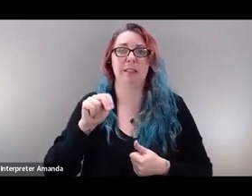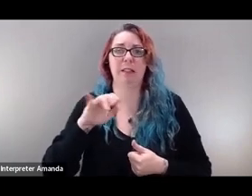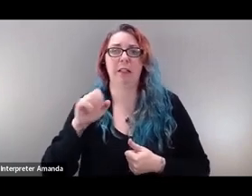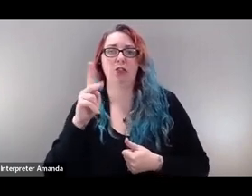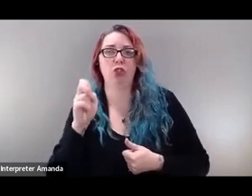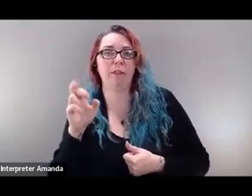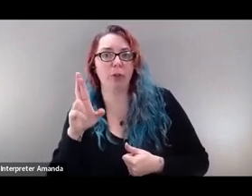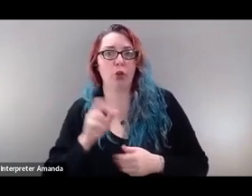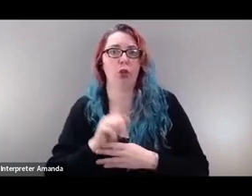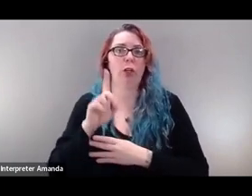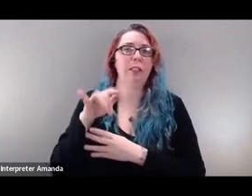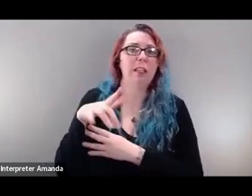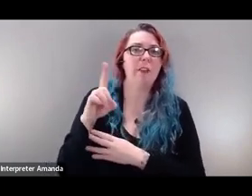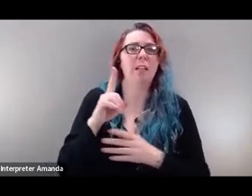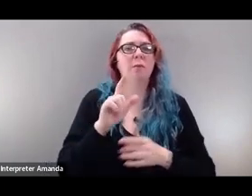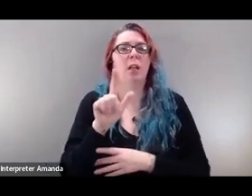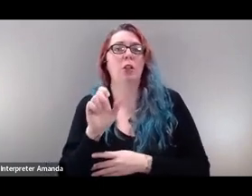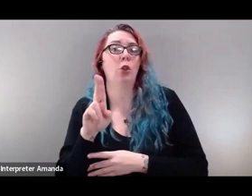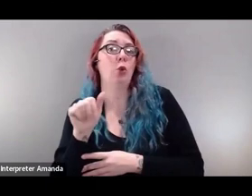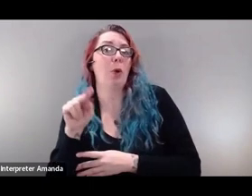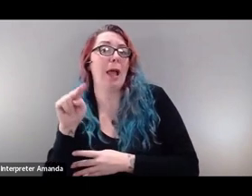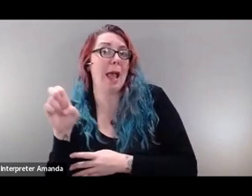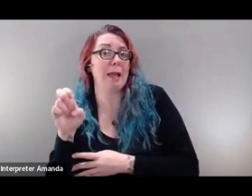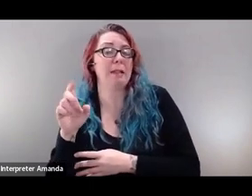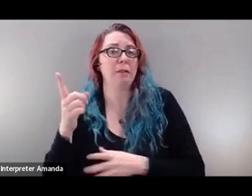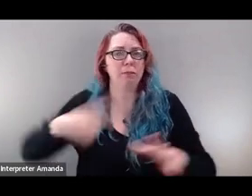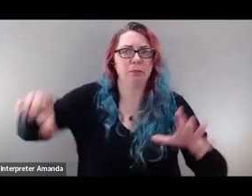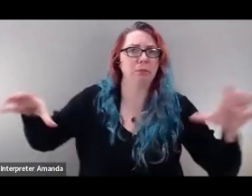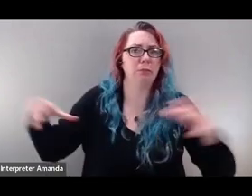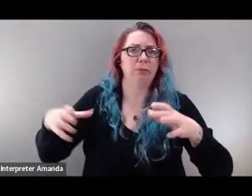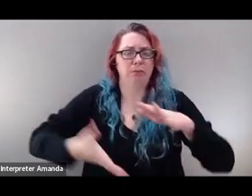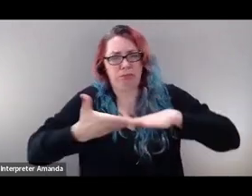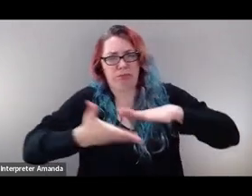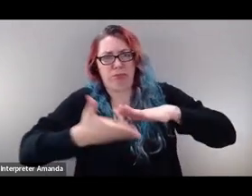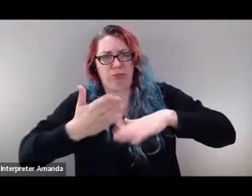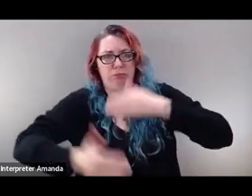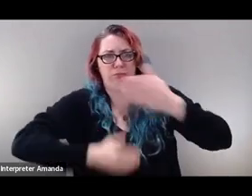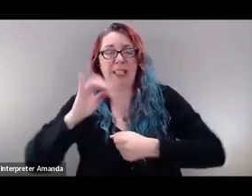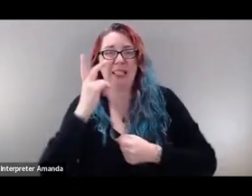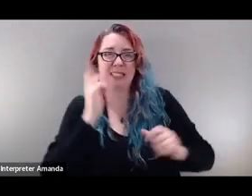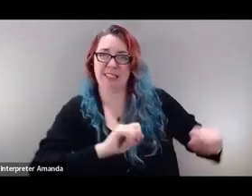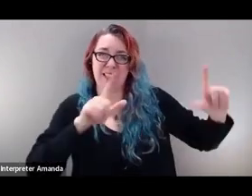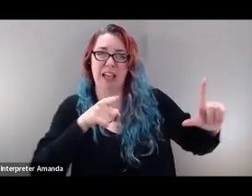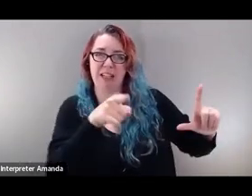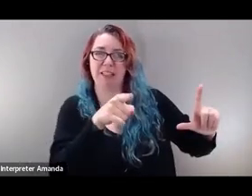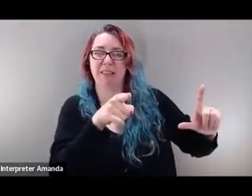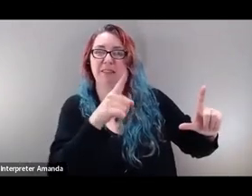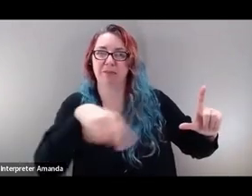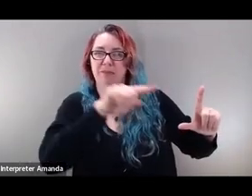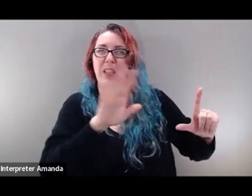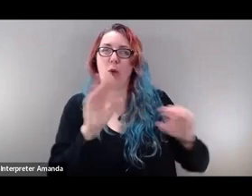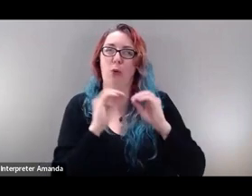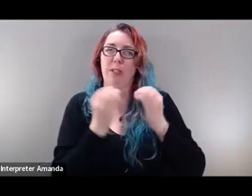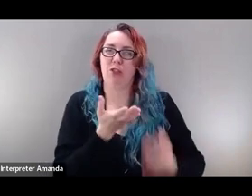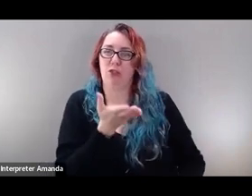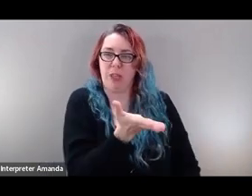us on the oversight committee. Their tremendous organizations are on the slide that you see in front of you. And of course, we need to